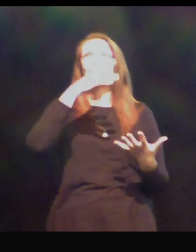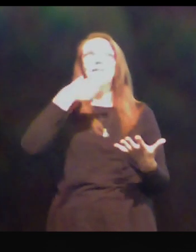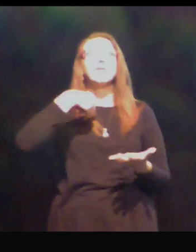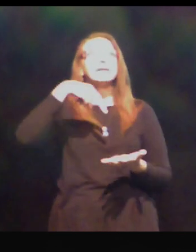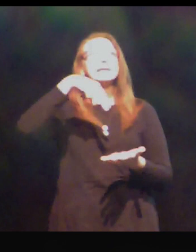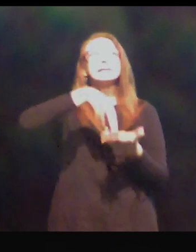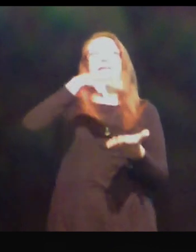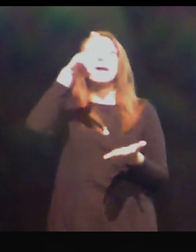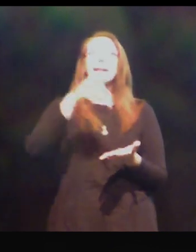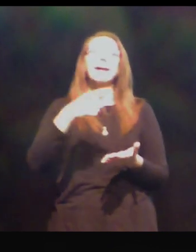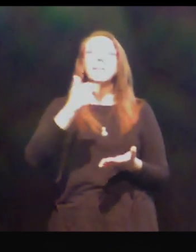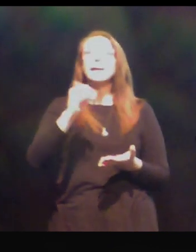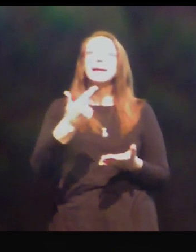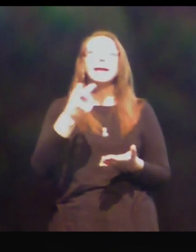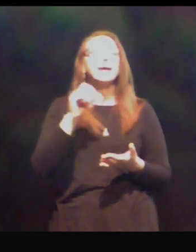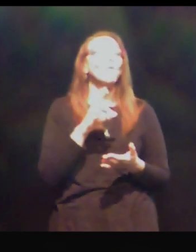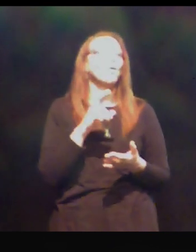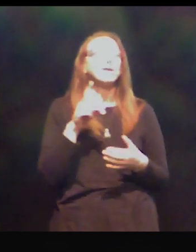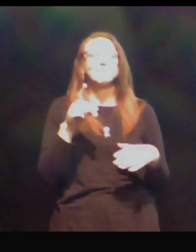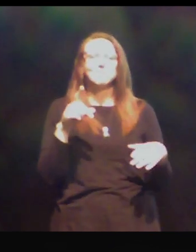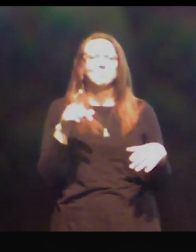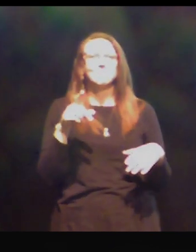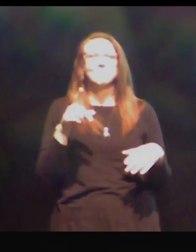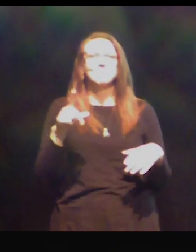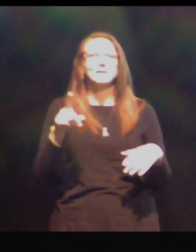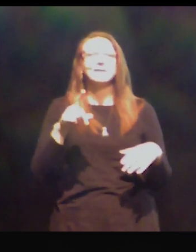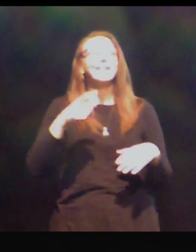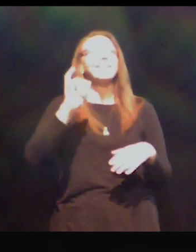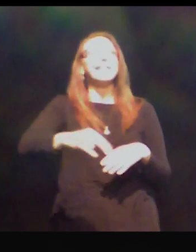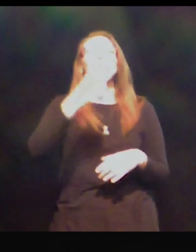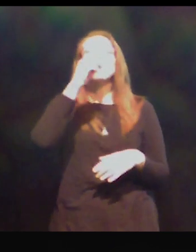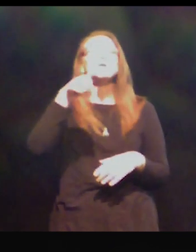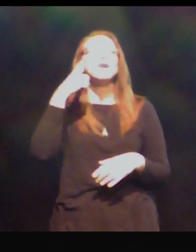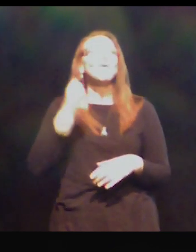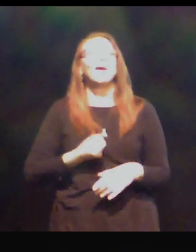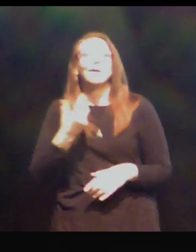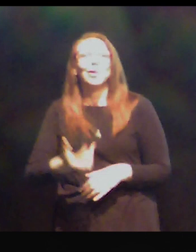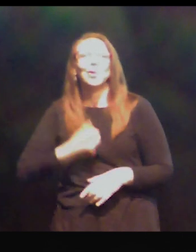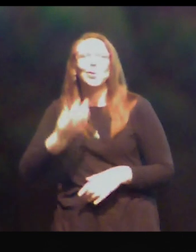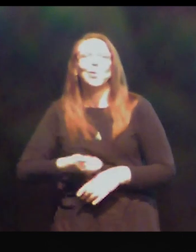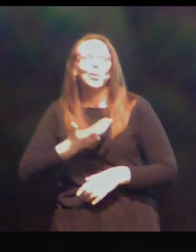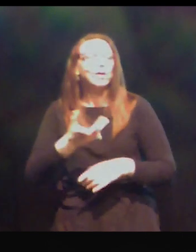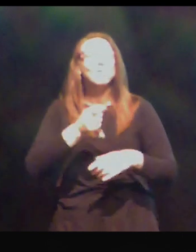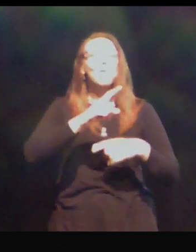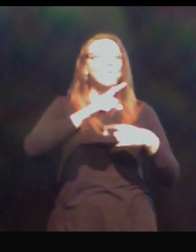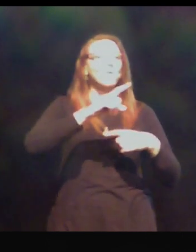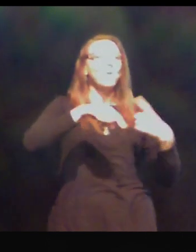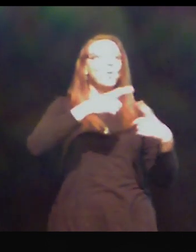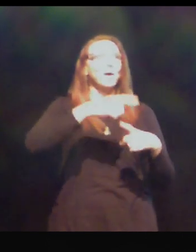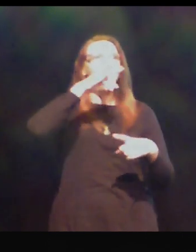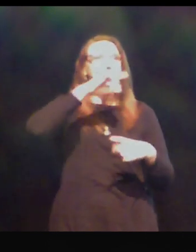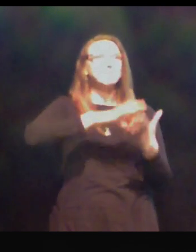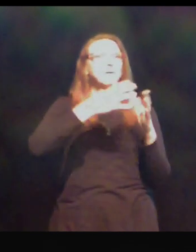gig or to just to, you know, let off some steam instead, like, as my kids get older and the